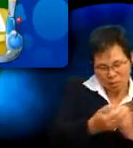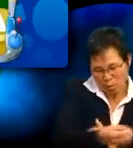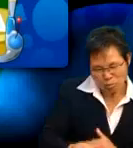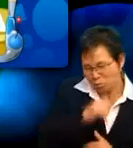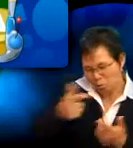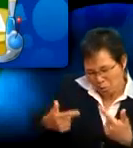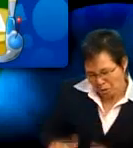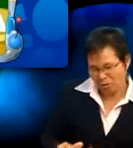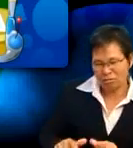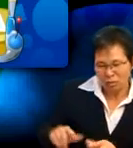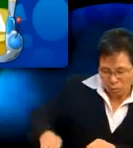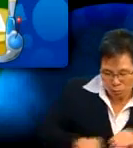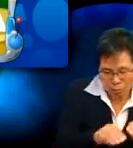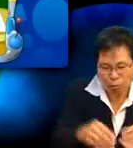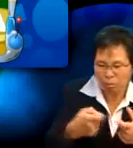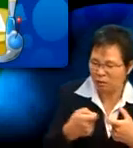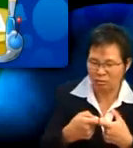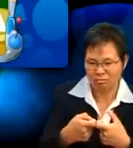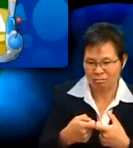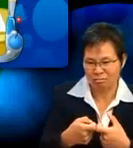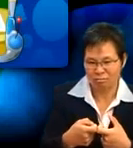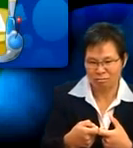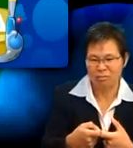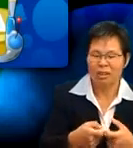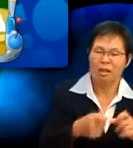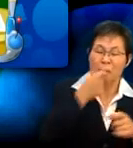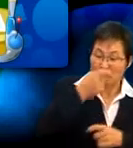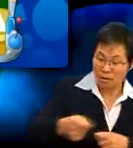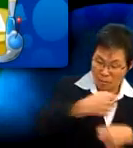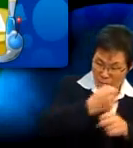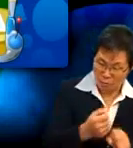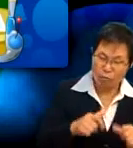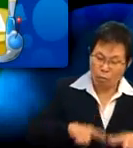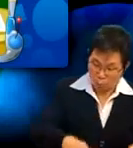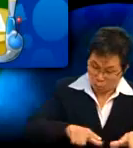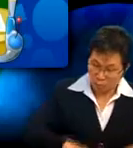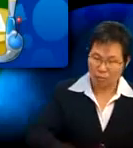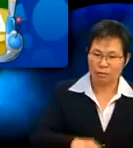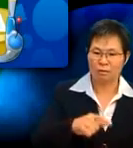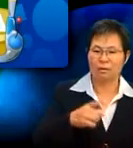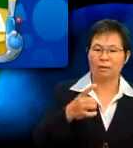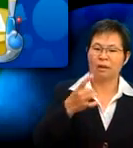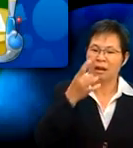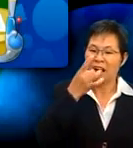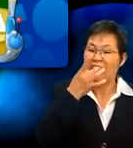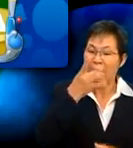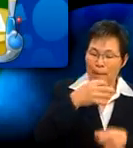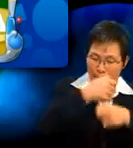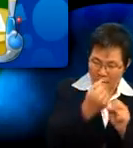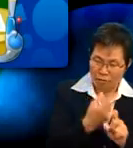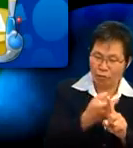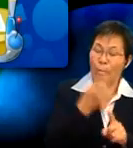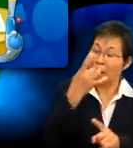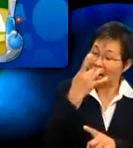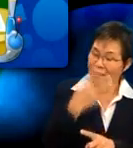Some objects do not conduct electricity. A pencil is made of wood. A glass is made of